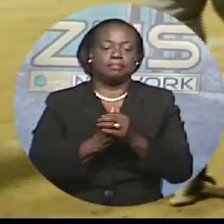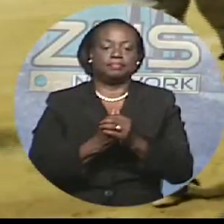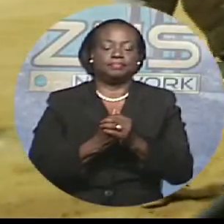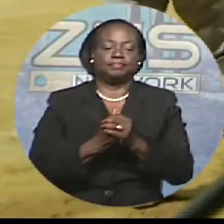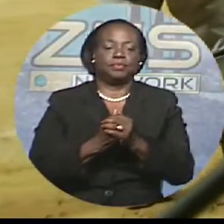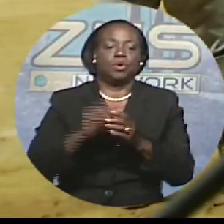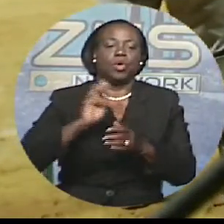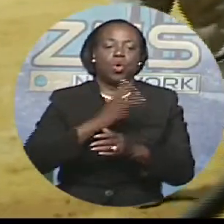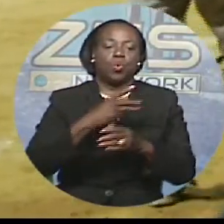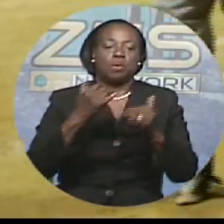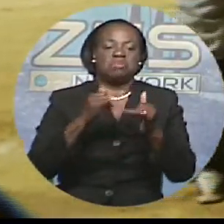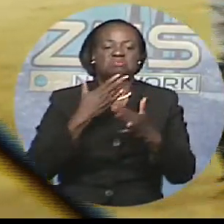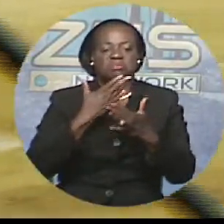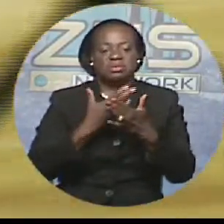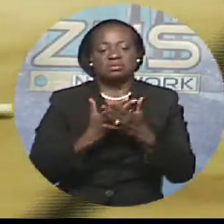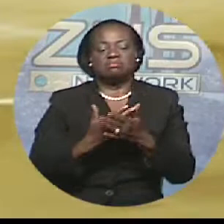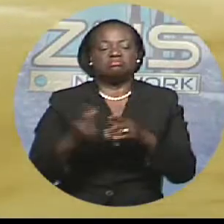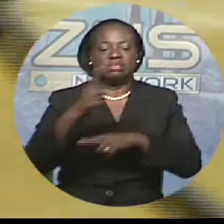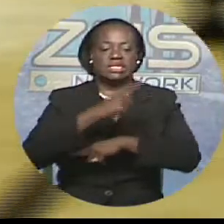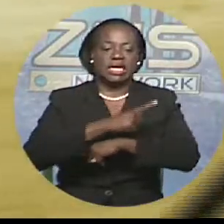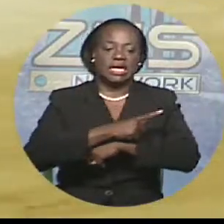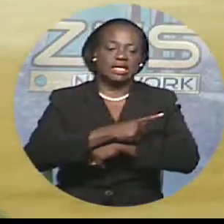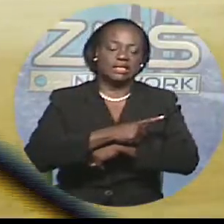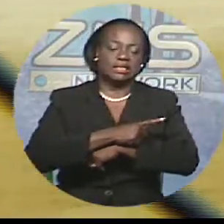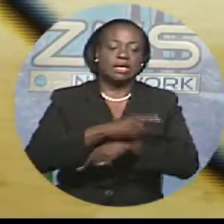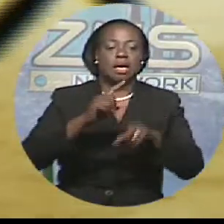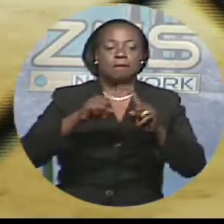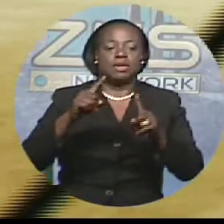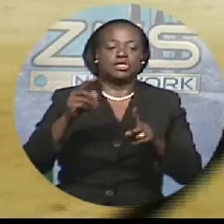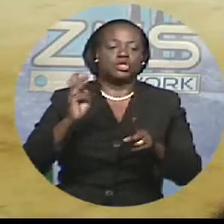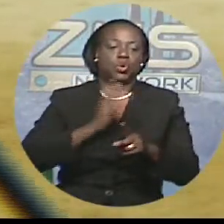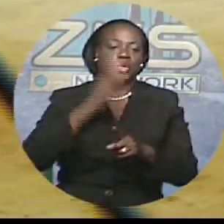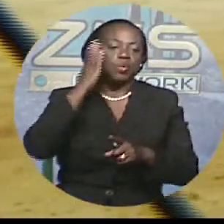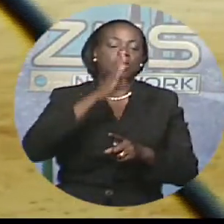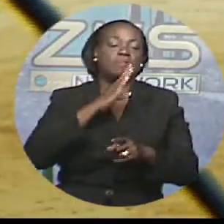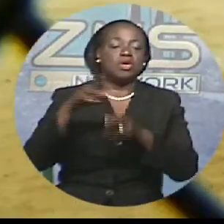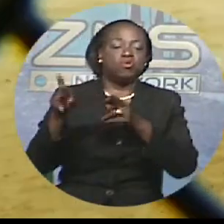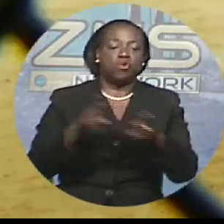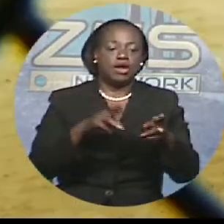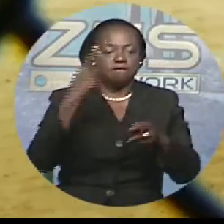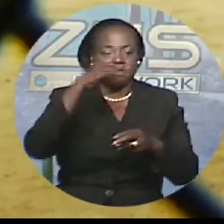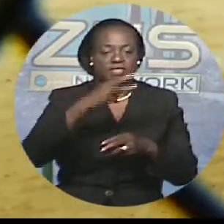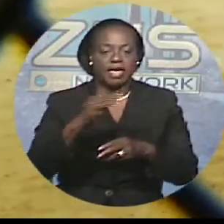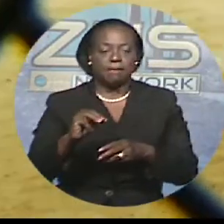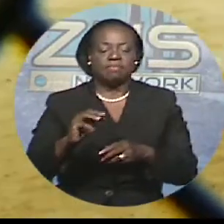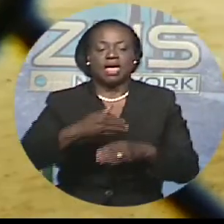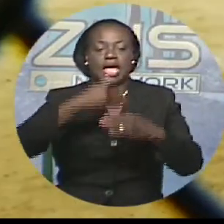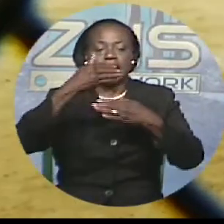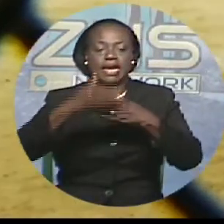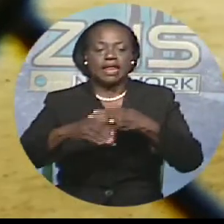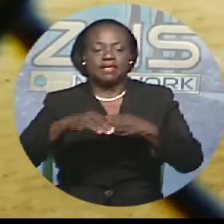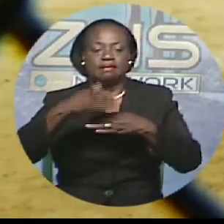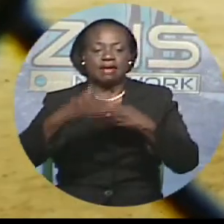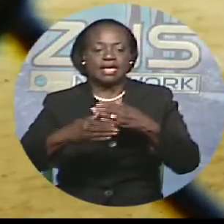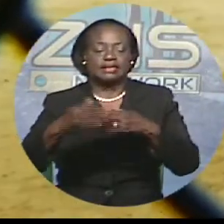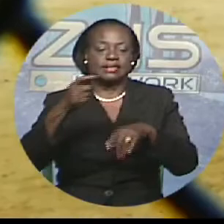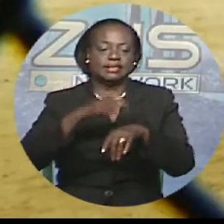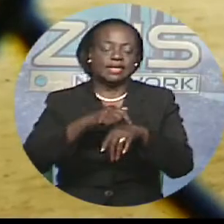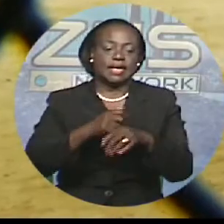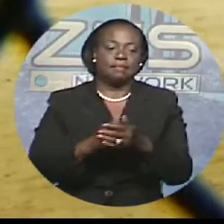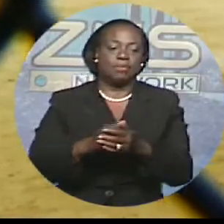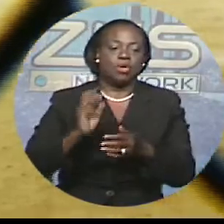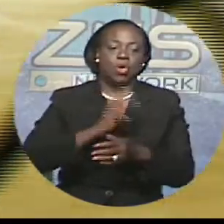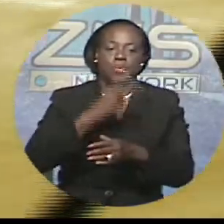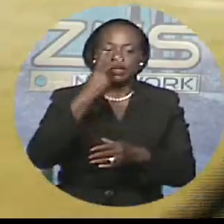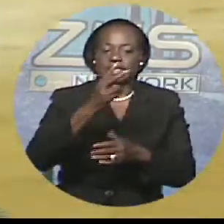but trust me, we'll coming for them. We'll be sharp, be ready for them the next time. We see some good signs for a team